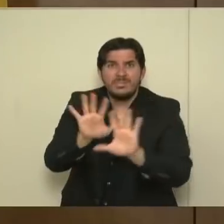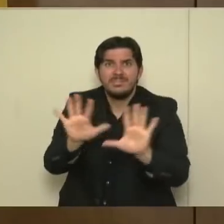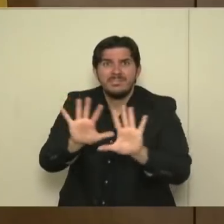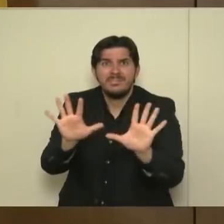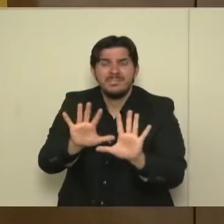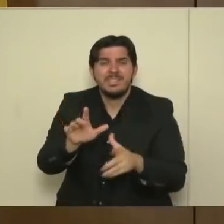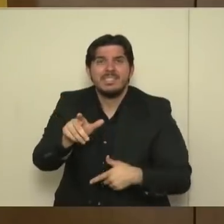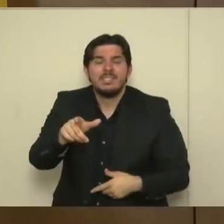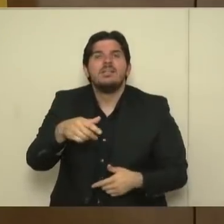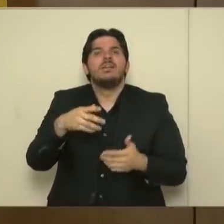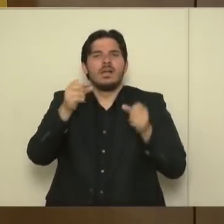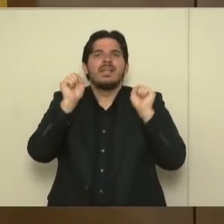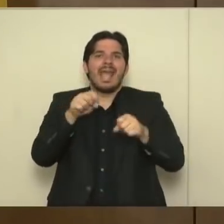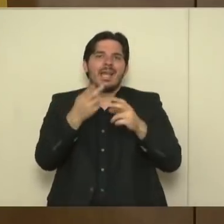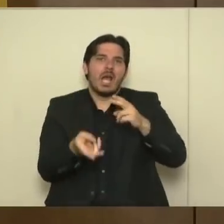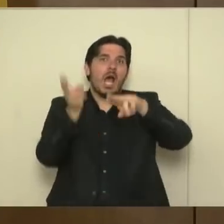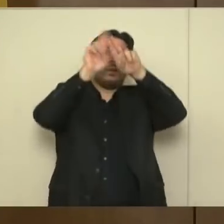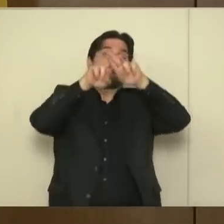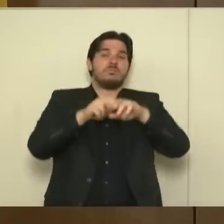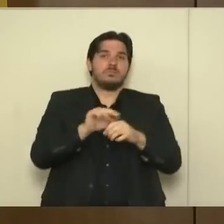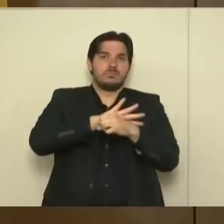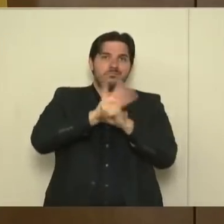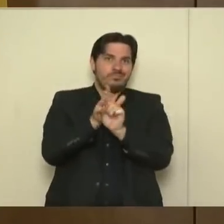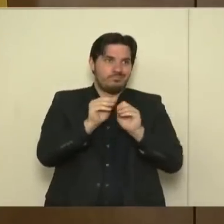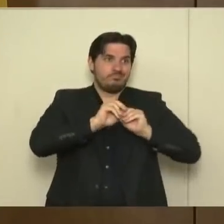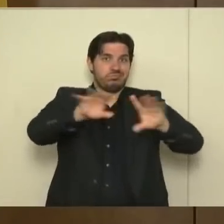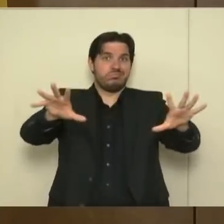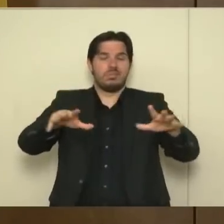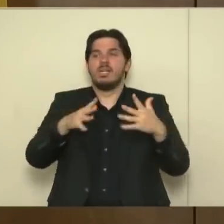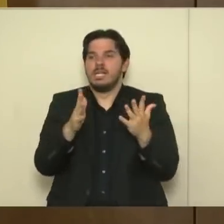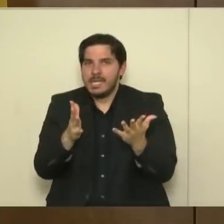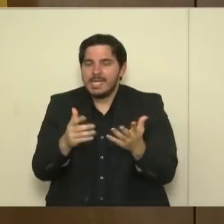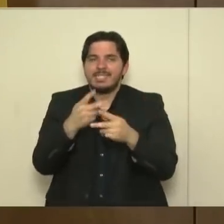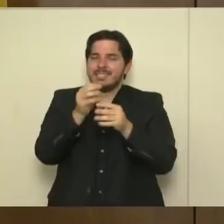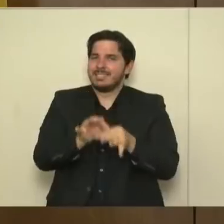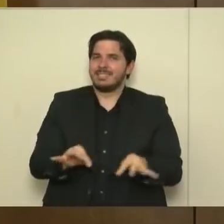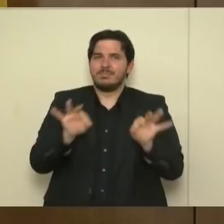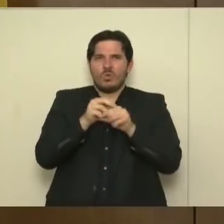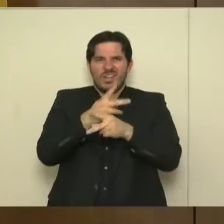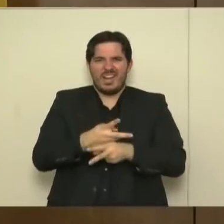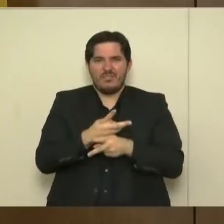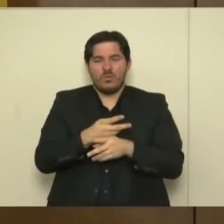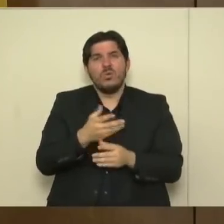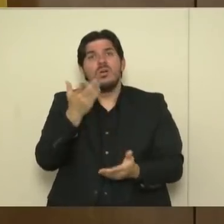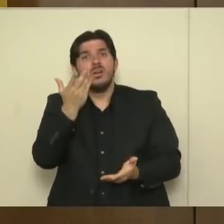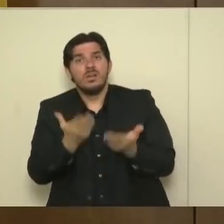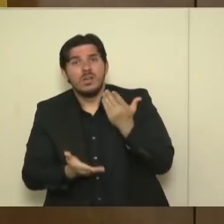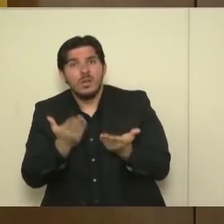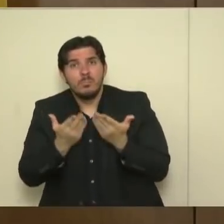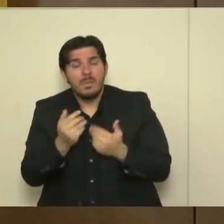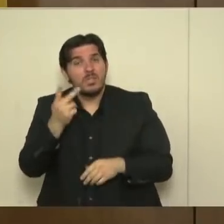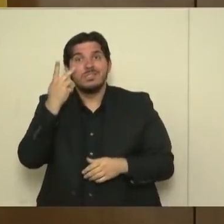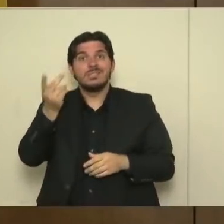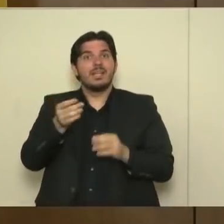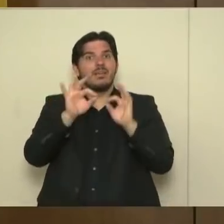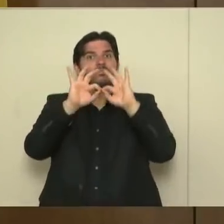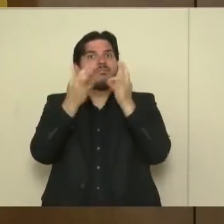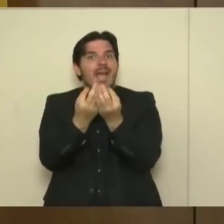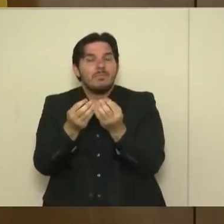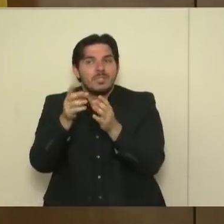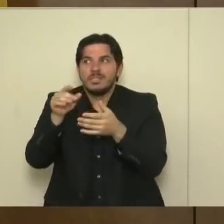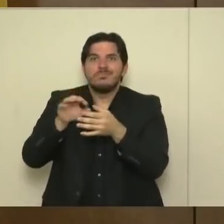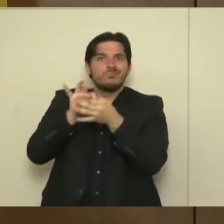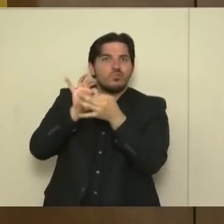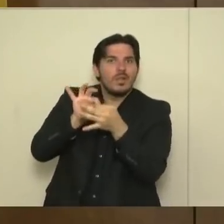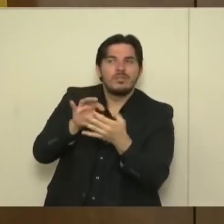I still see folks, and I know we all do, or we all might have a family member, right, that is posting on social media their